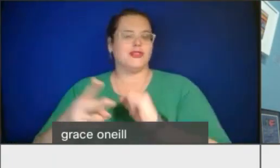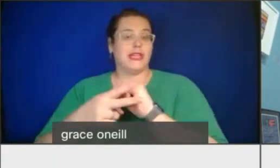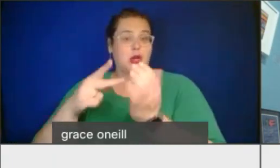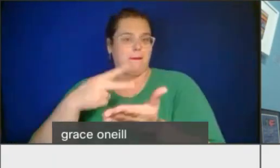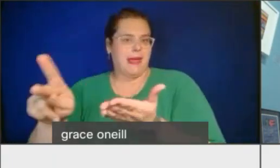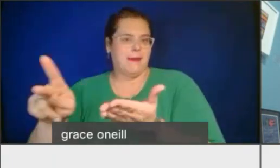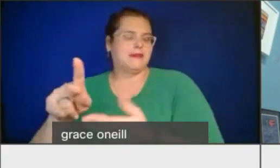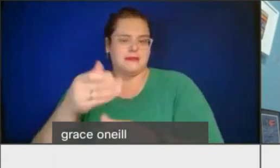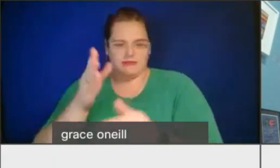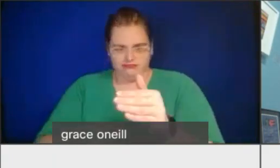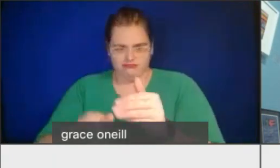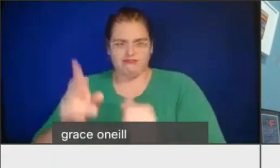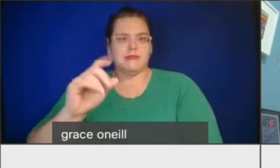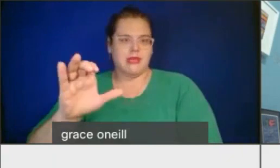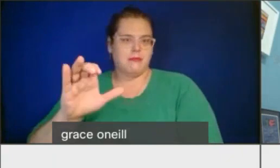31st,